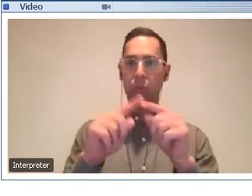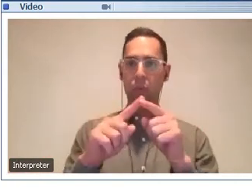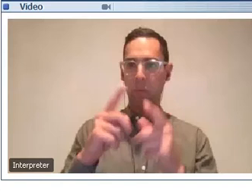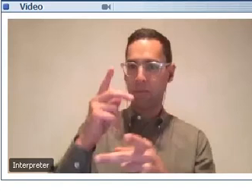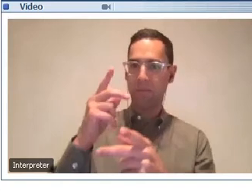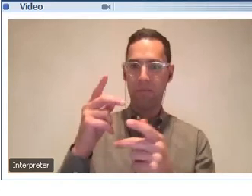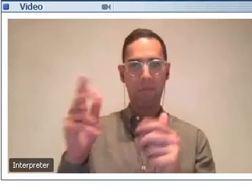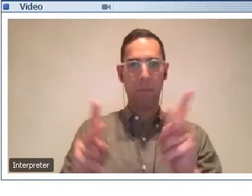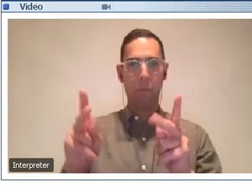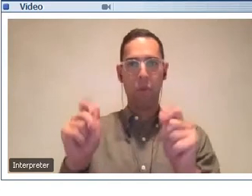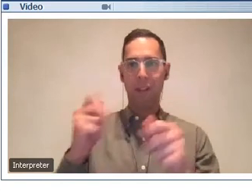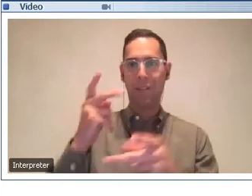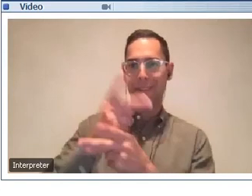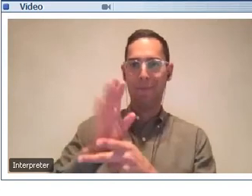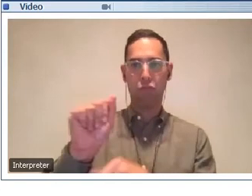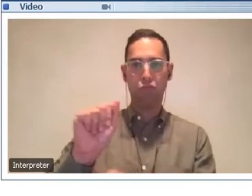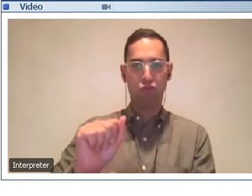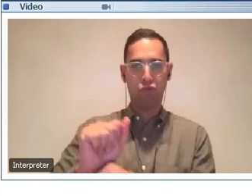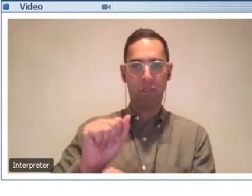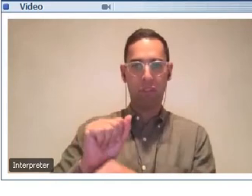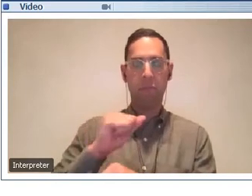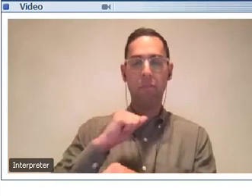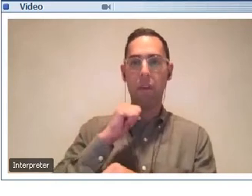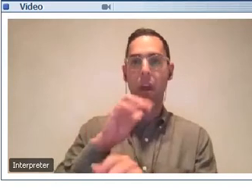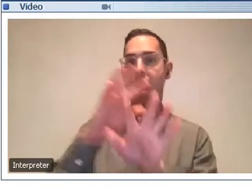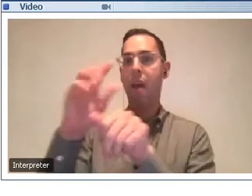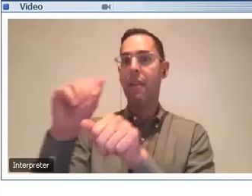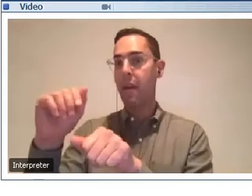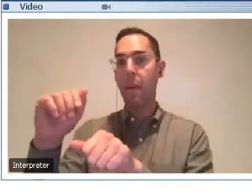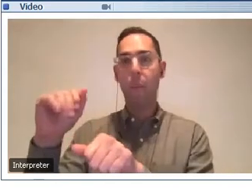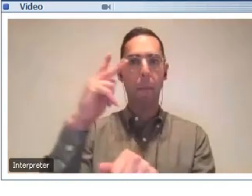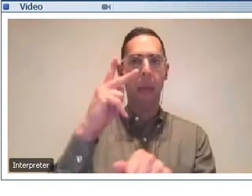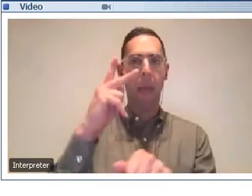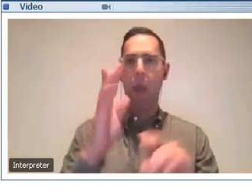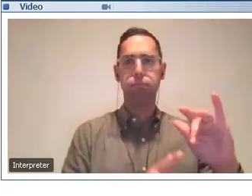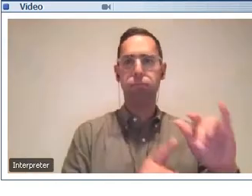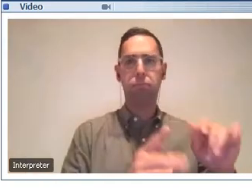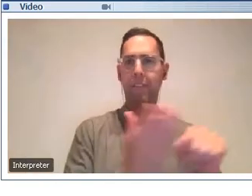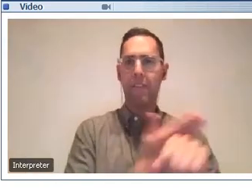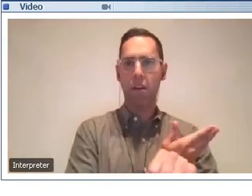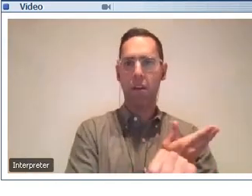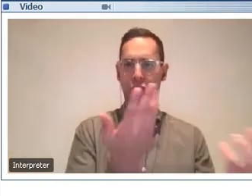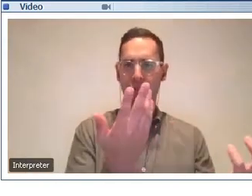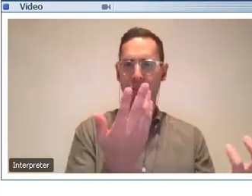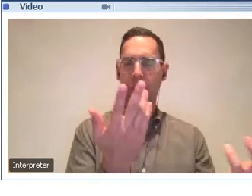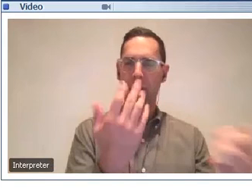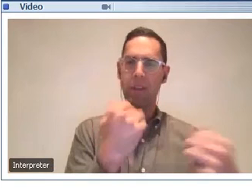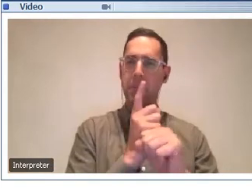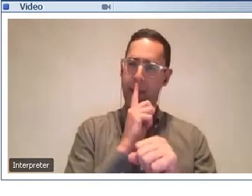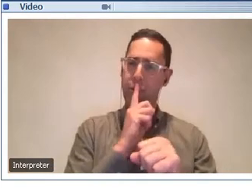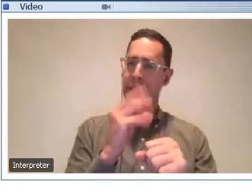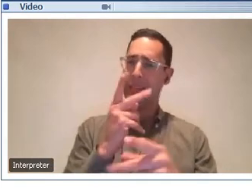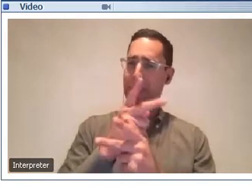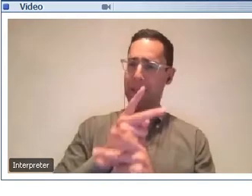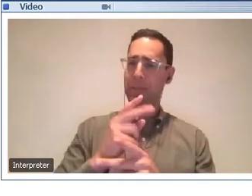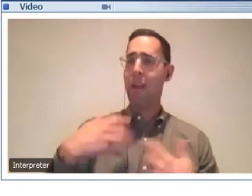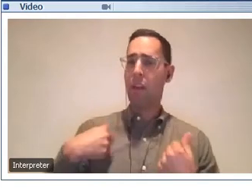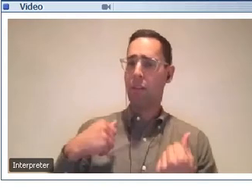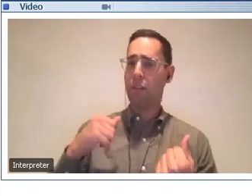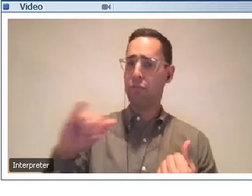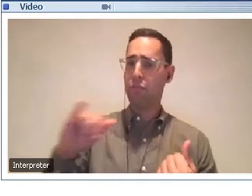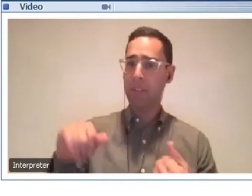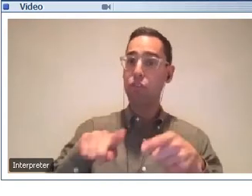and ensuring that important employer-sponsored benefits like health insurance will be available to people both while they're on leave and